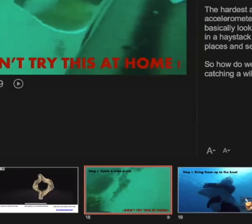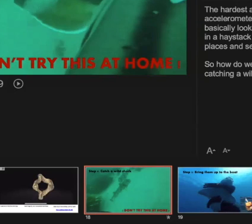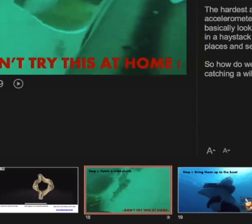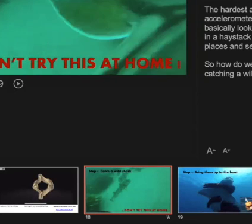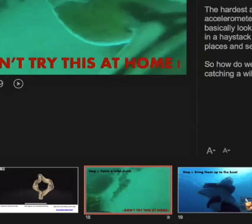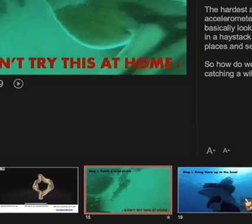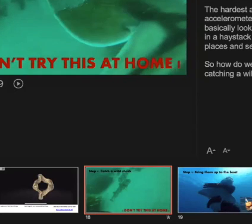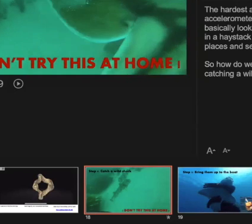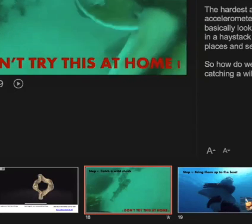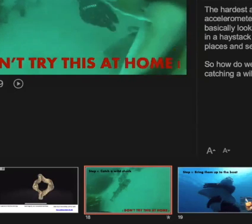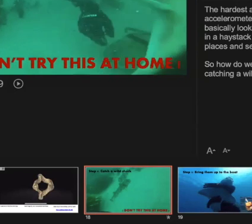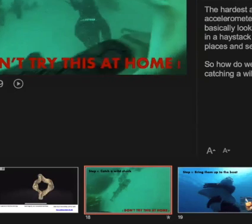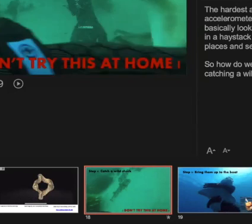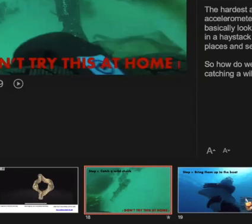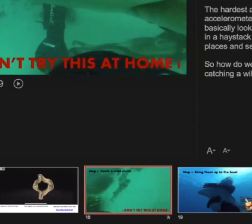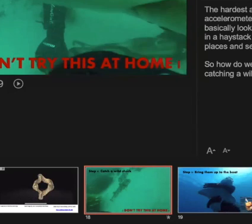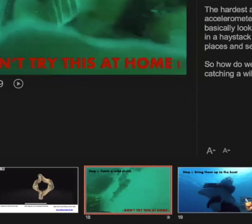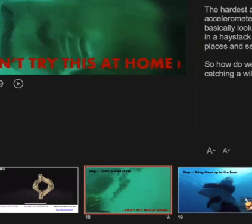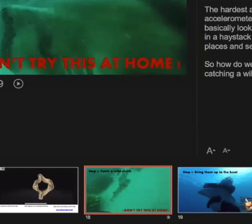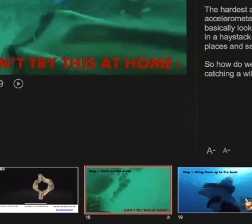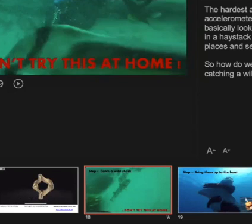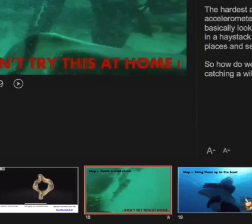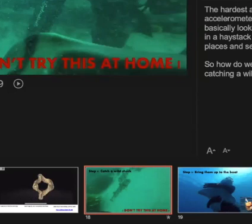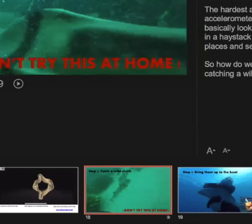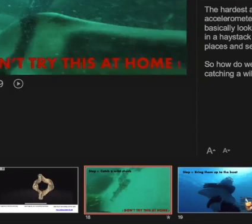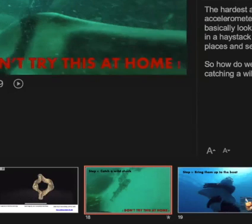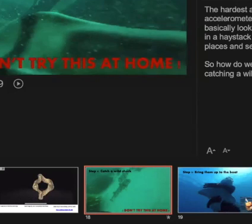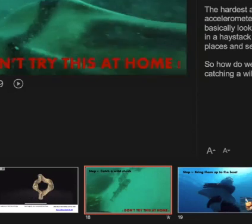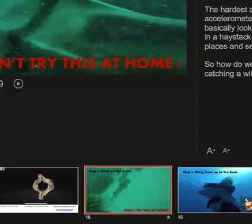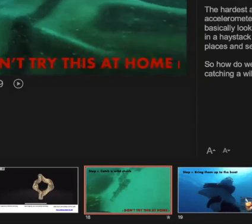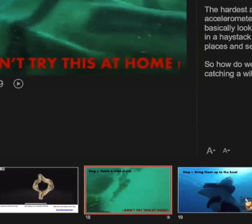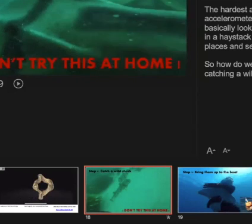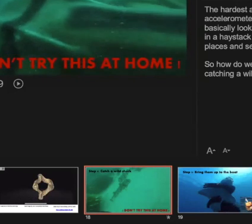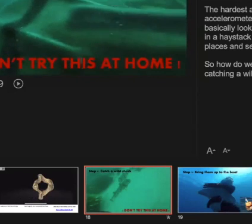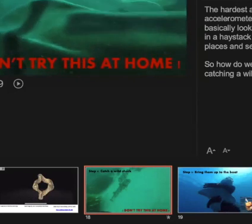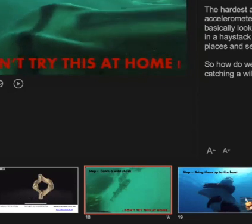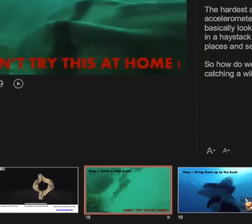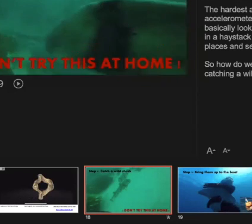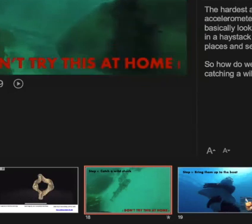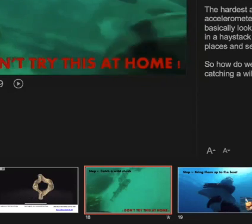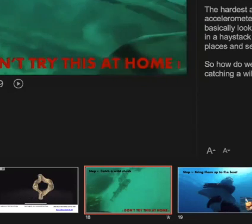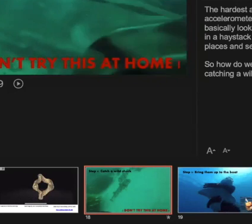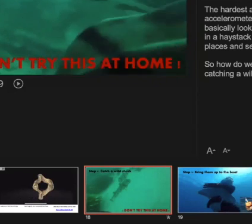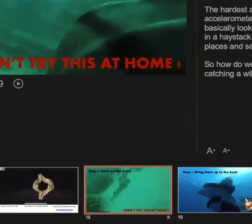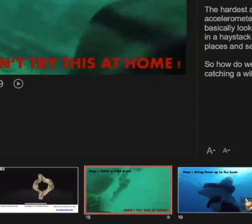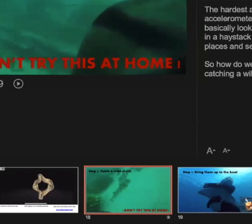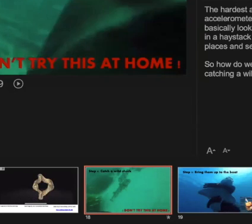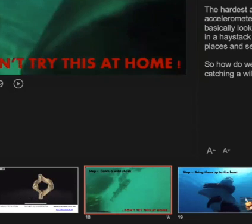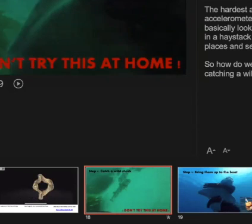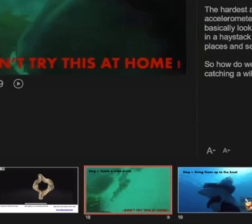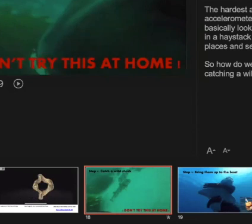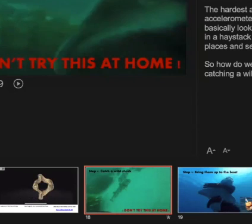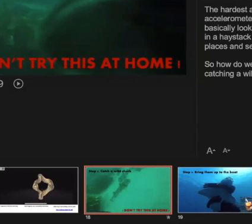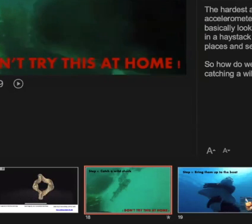tucking it under your arm, like that. And there's my dive buddy across from me, also catching a shark. And then bringing it up really